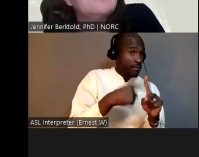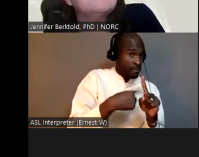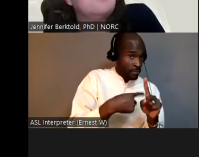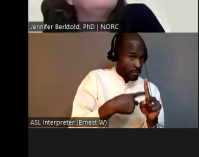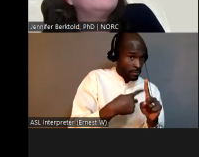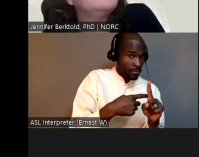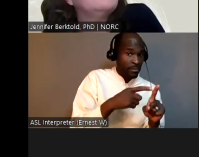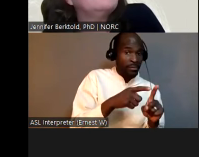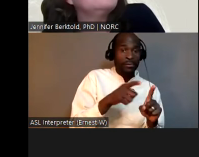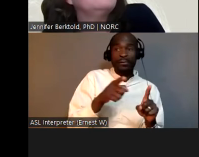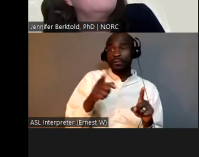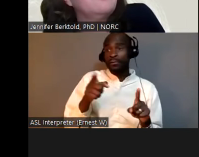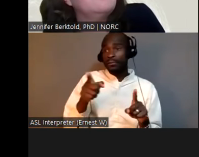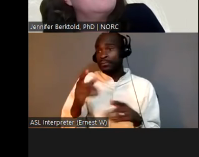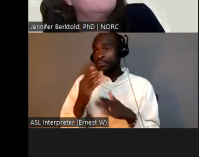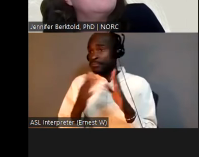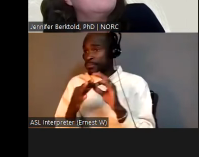Less often.